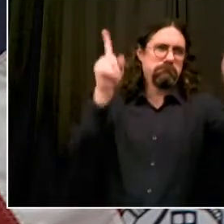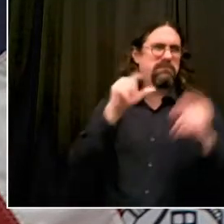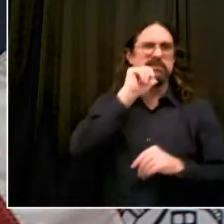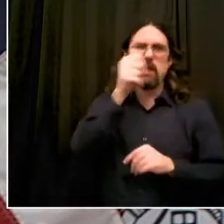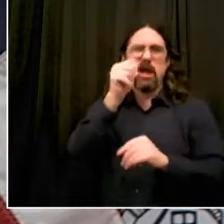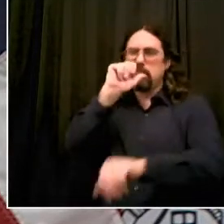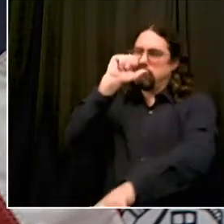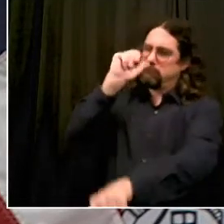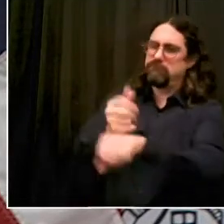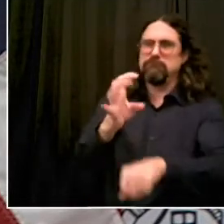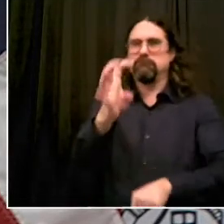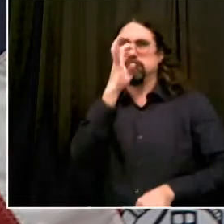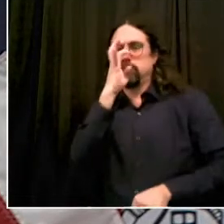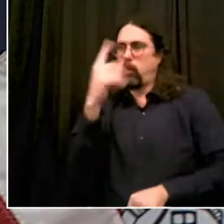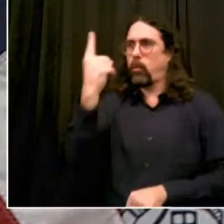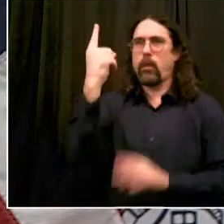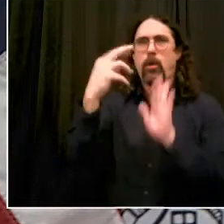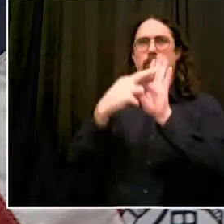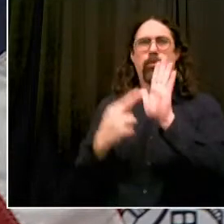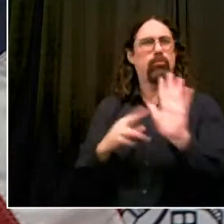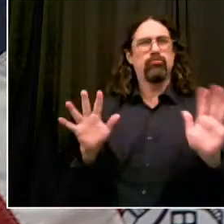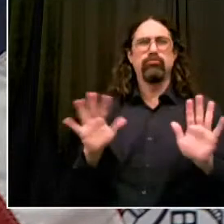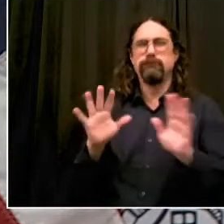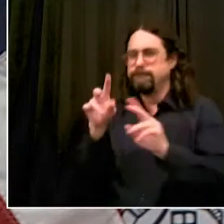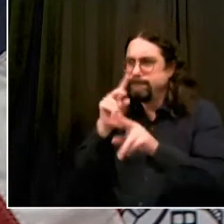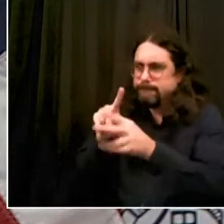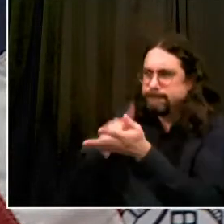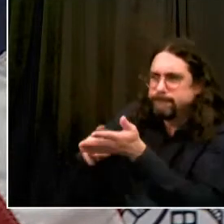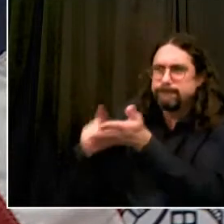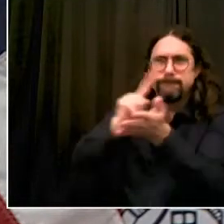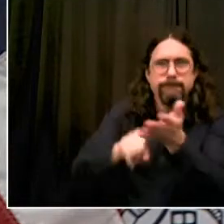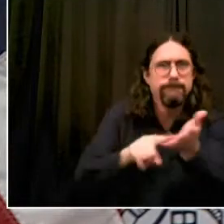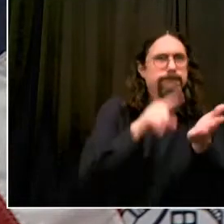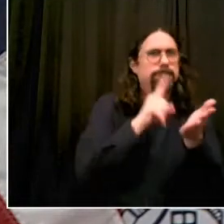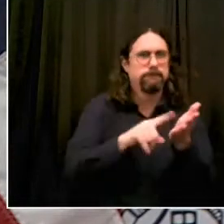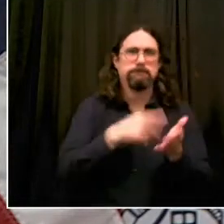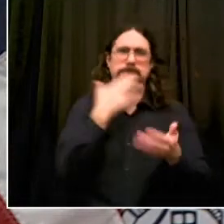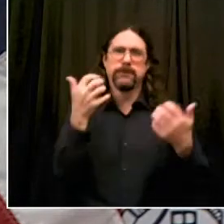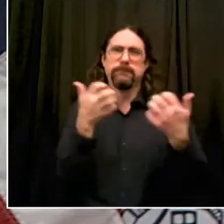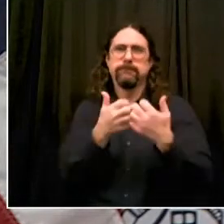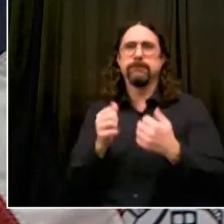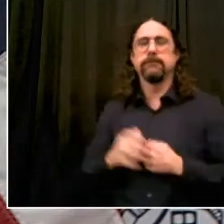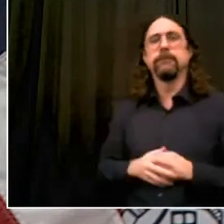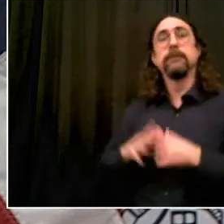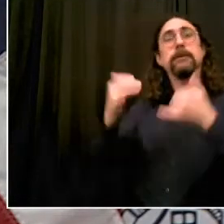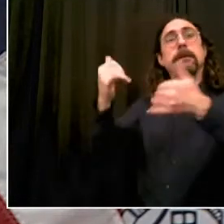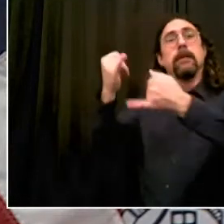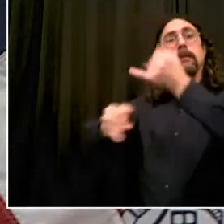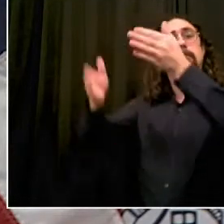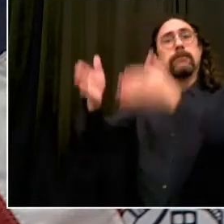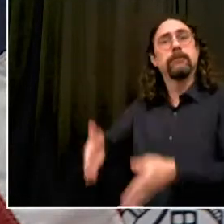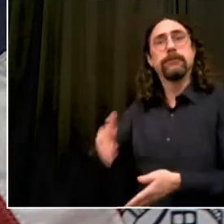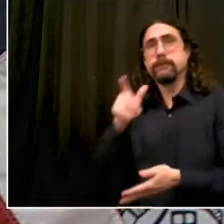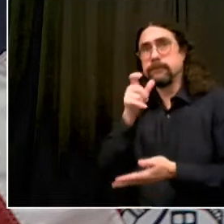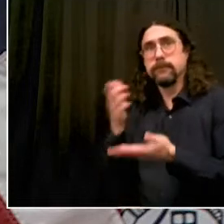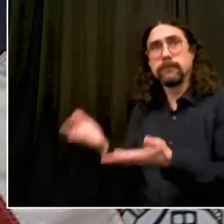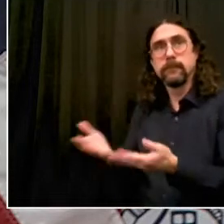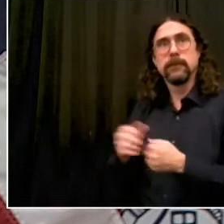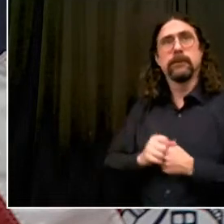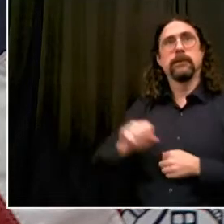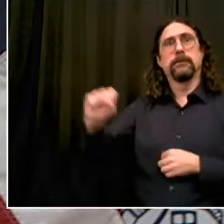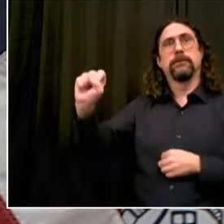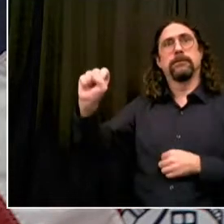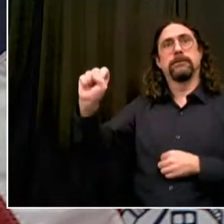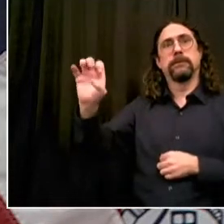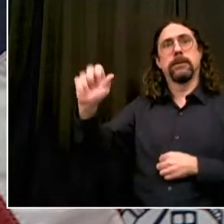evaluate potential school closures, but I'm still trying to just kind of grasp the shift away from, tying school